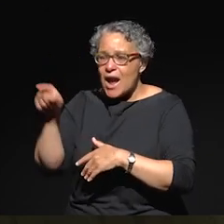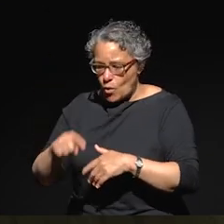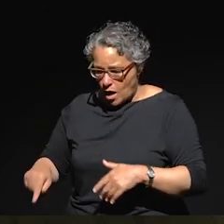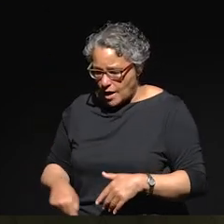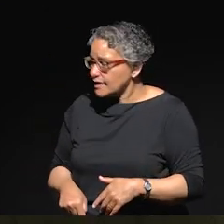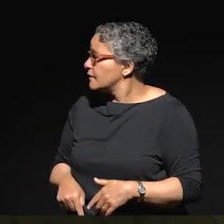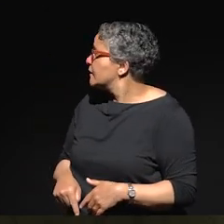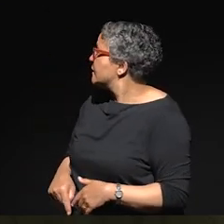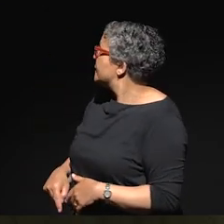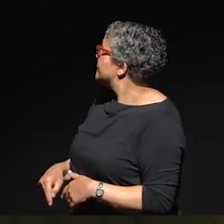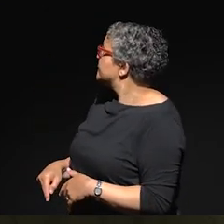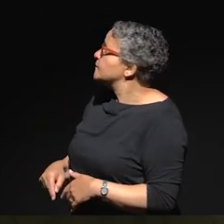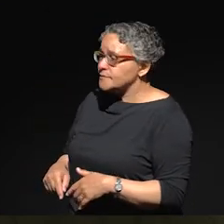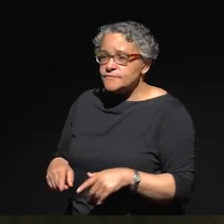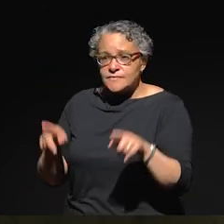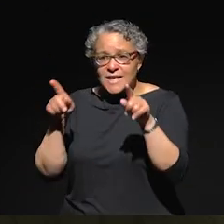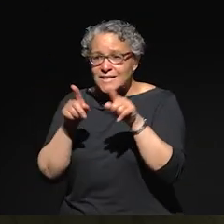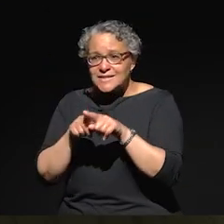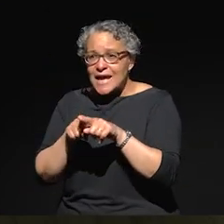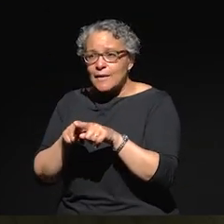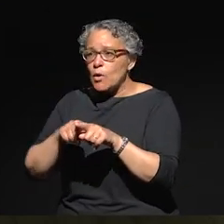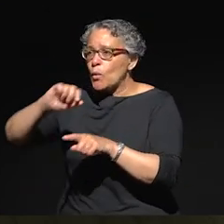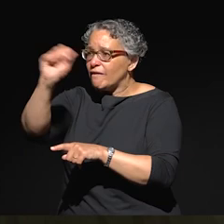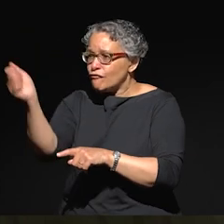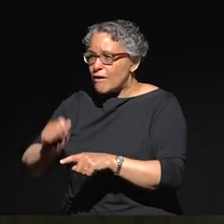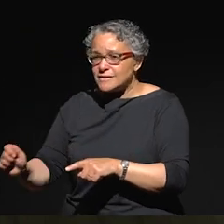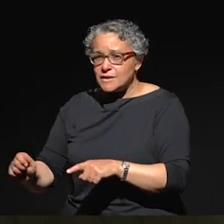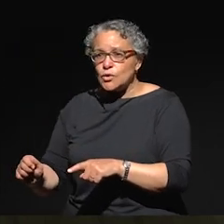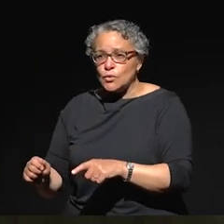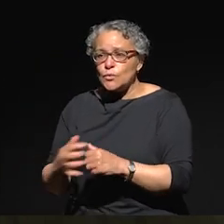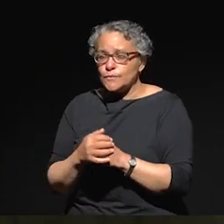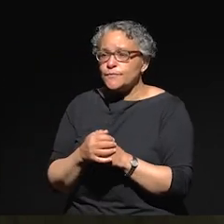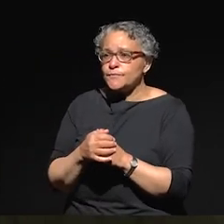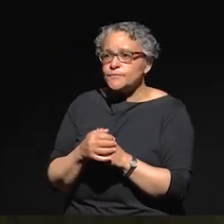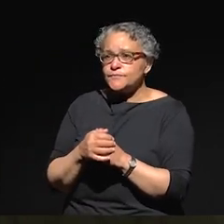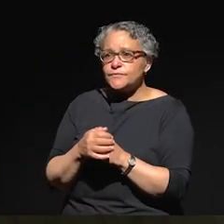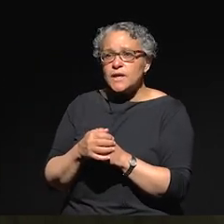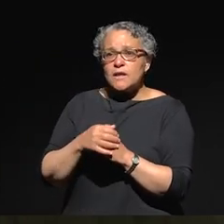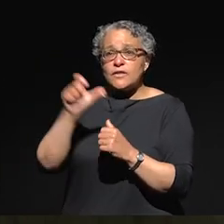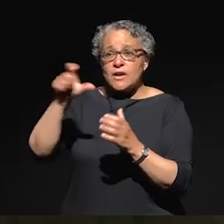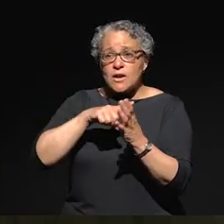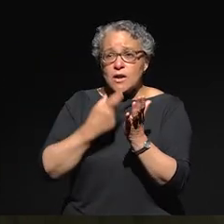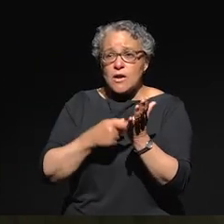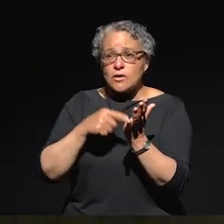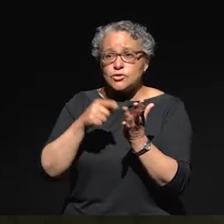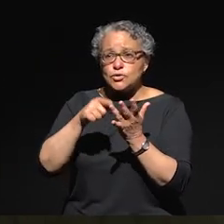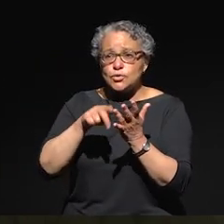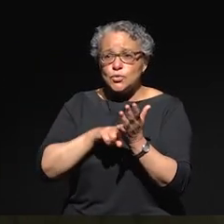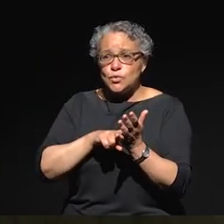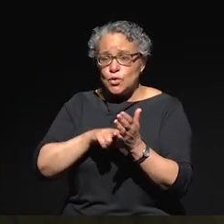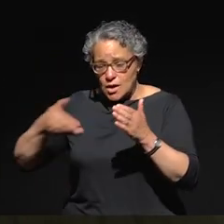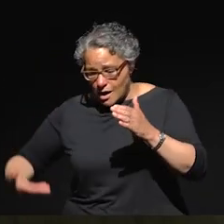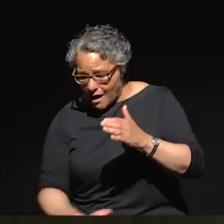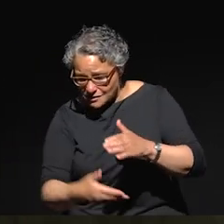then, and this is the same they do with the frescoes, it's an ancillary cartoon. That cartoon then would go under the loom that the